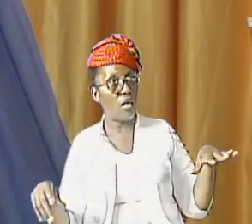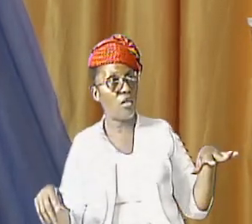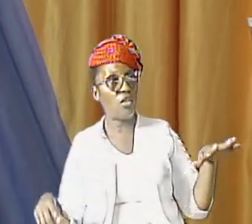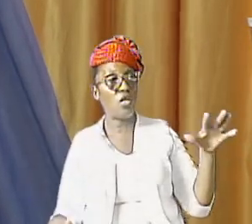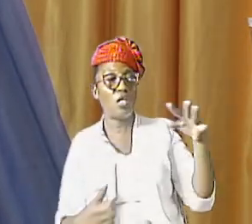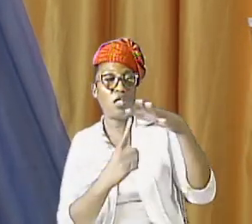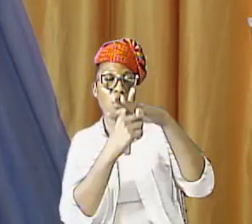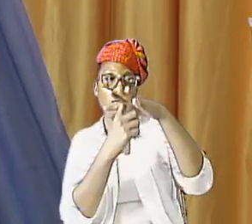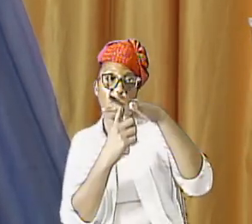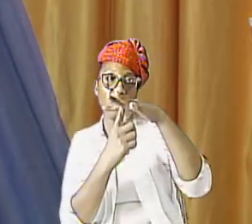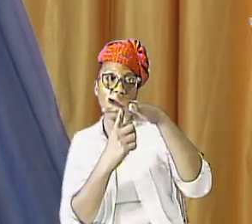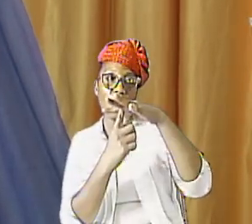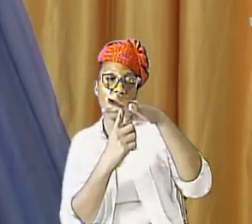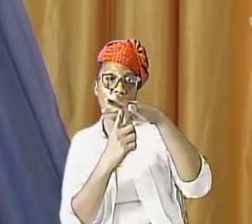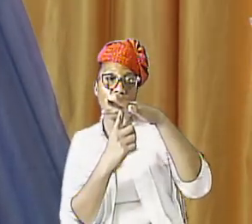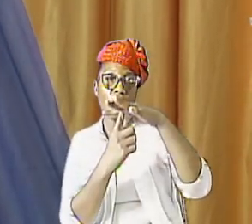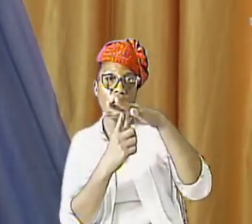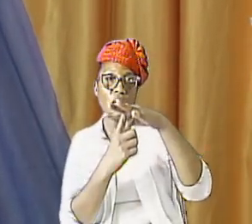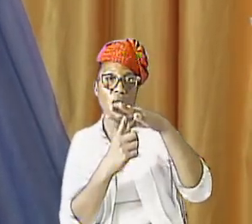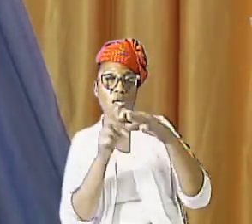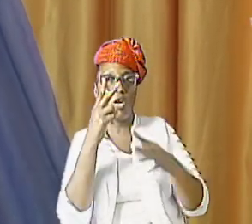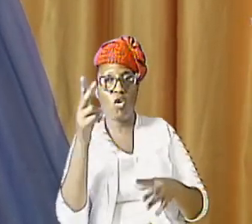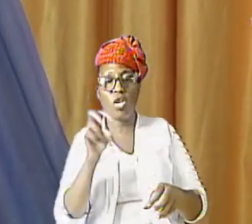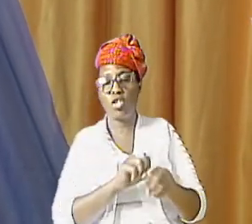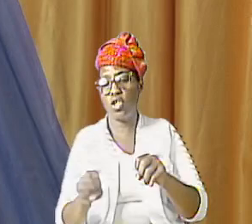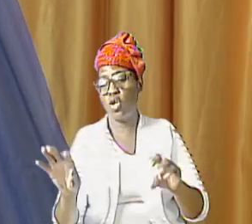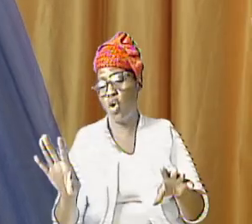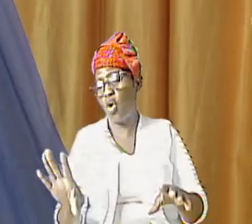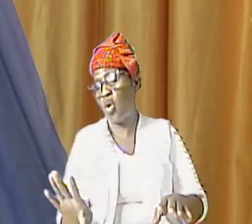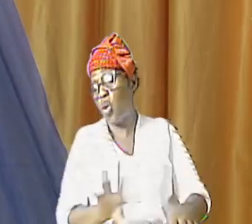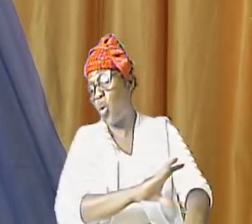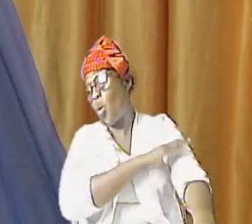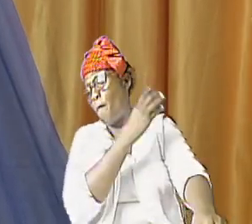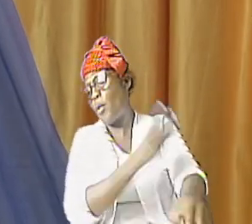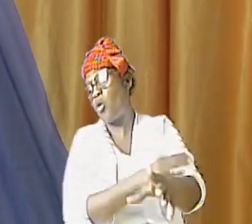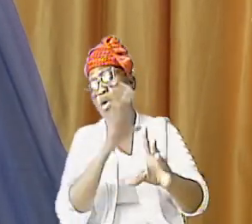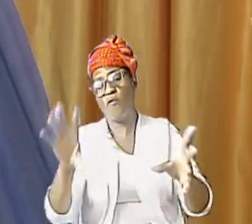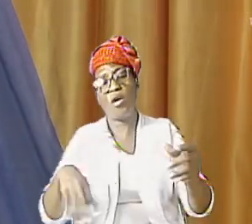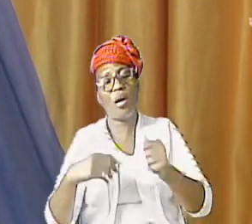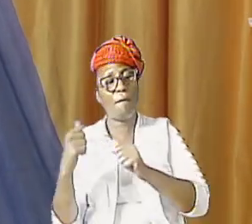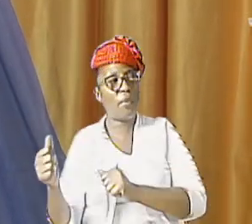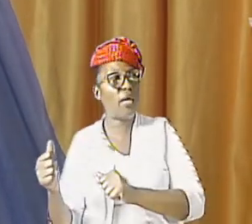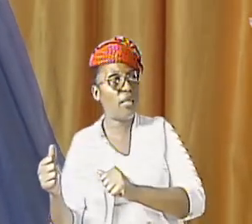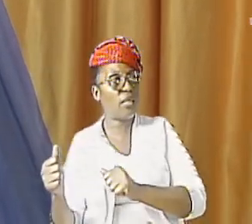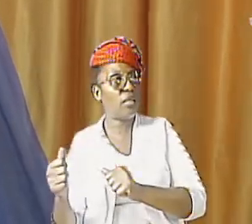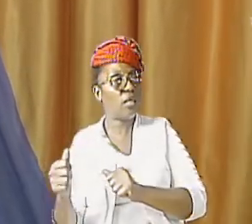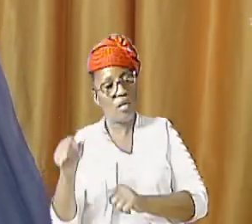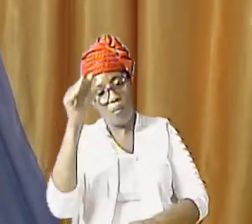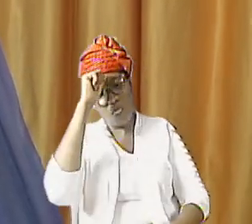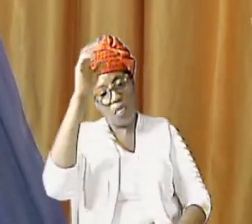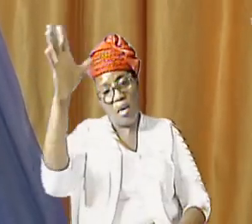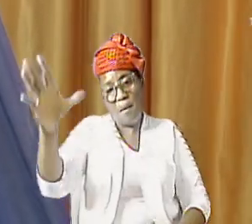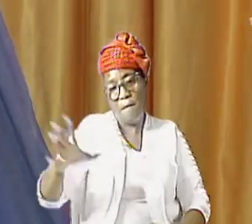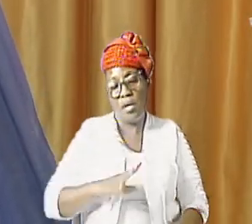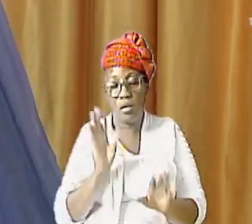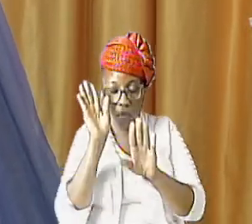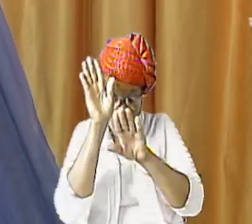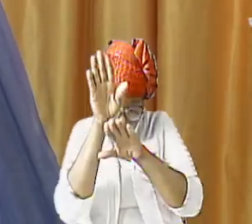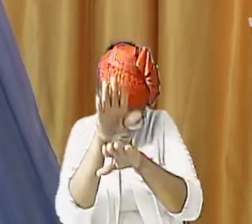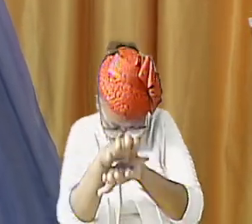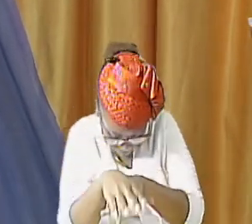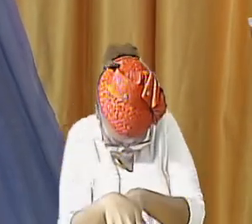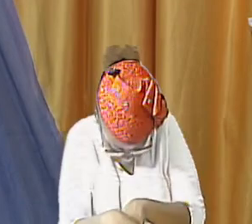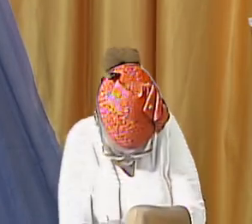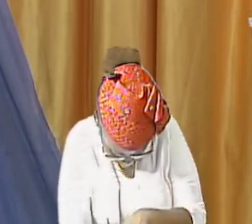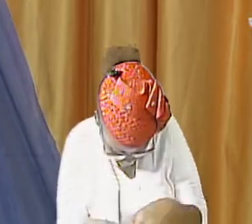I imagine, would have been looking so, you know, powerful and mighty. And the man would bow down